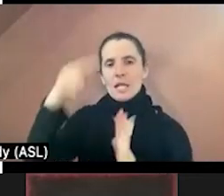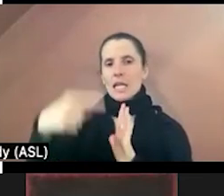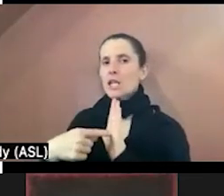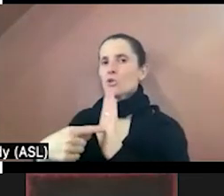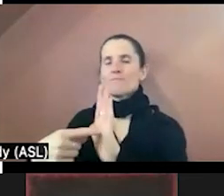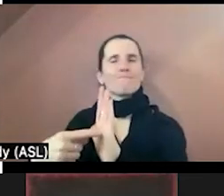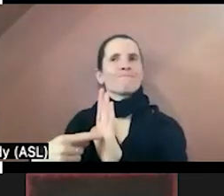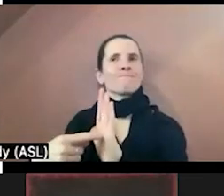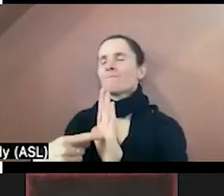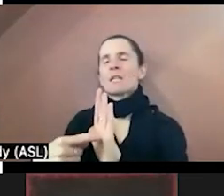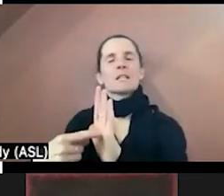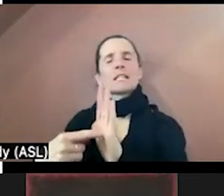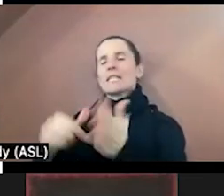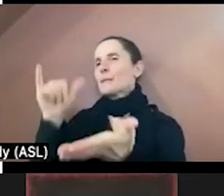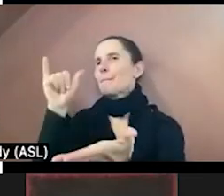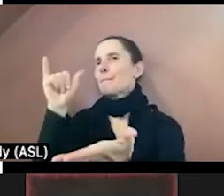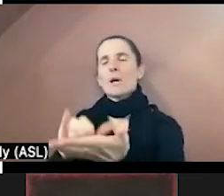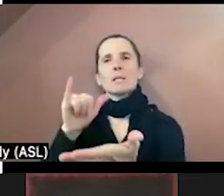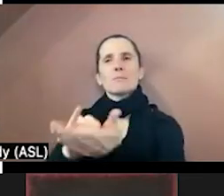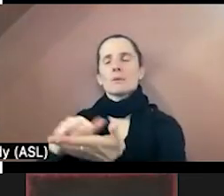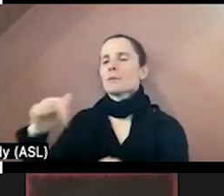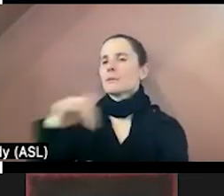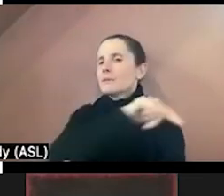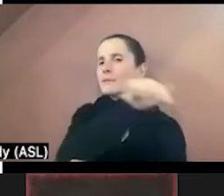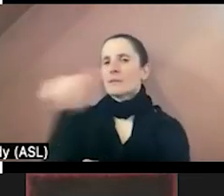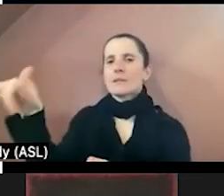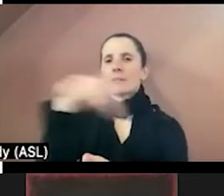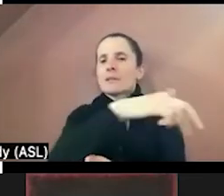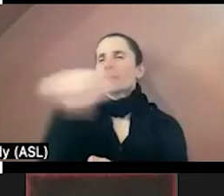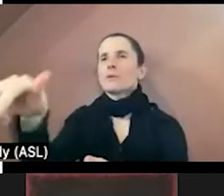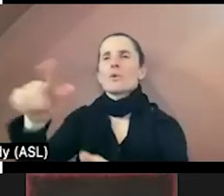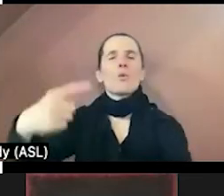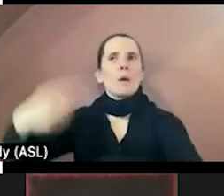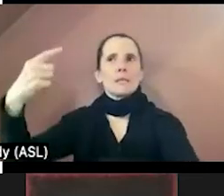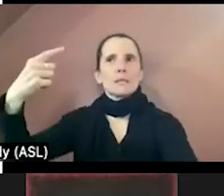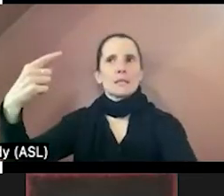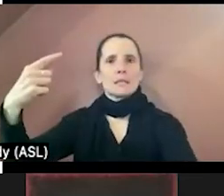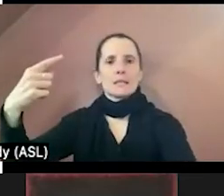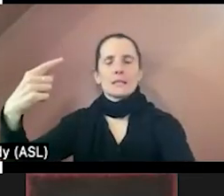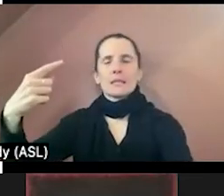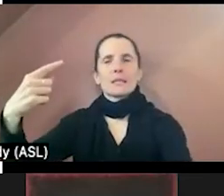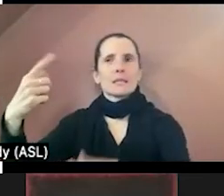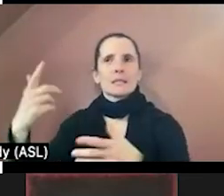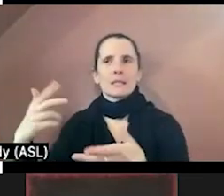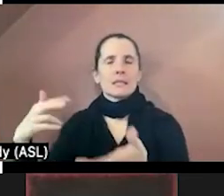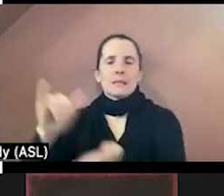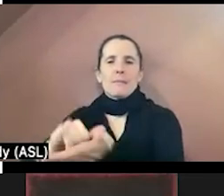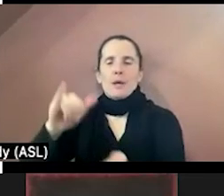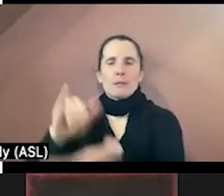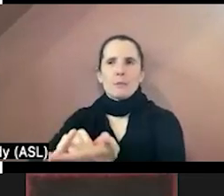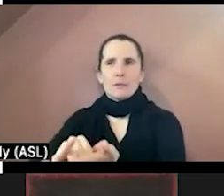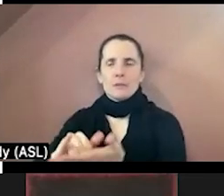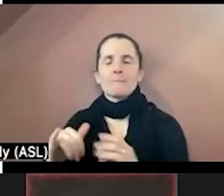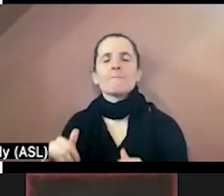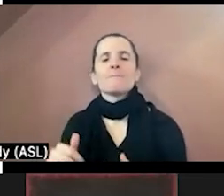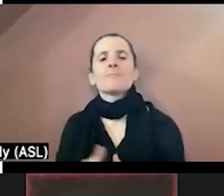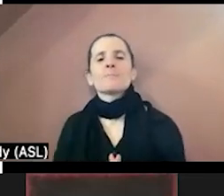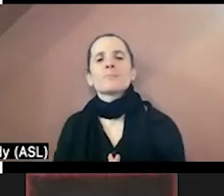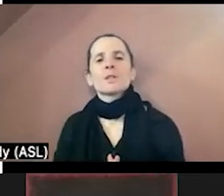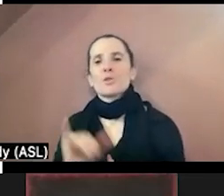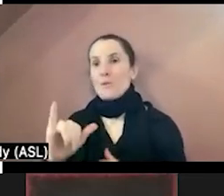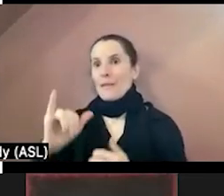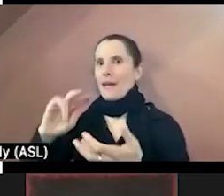identified the conditions in which this path could have existed. And it's all dependent on the